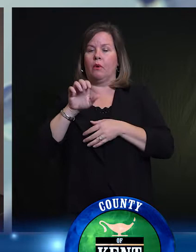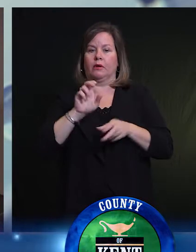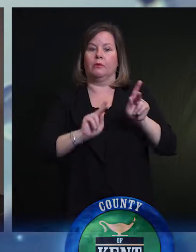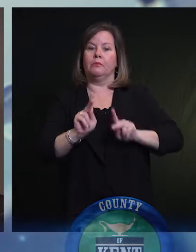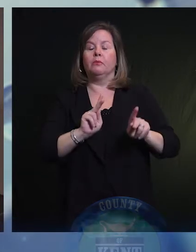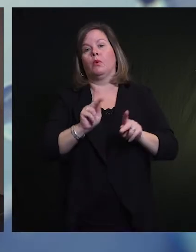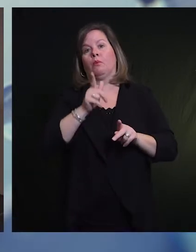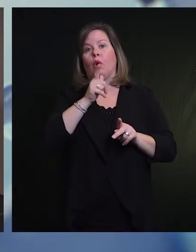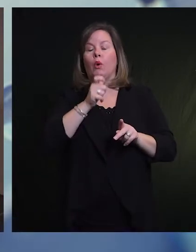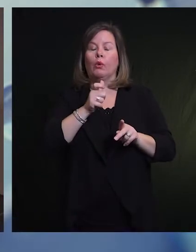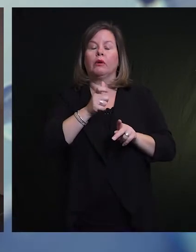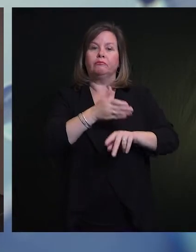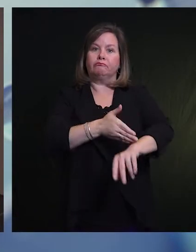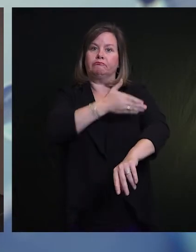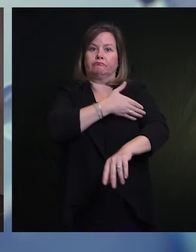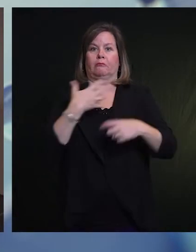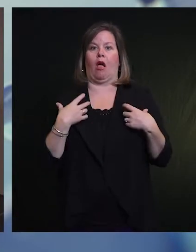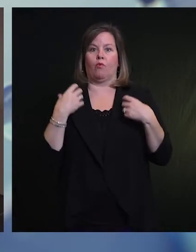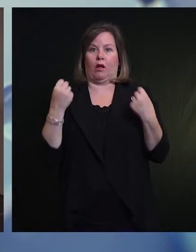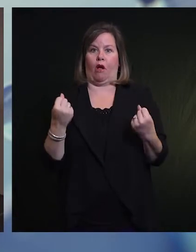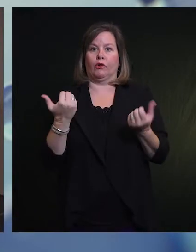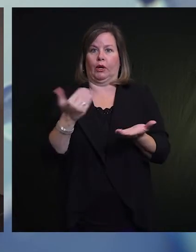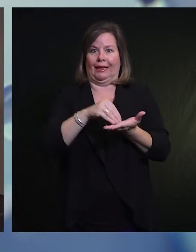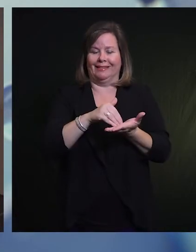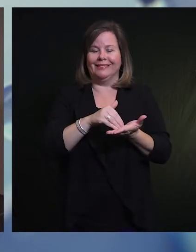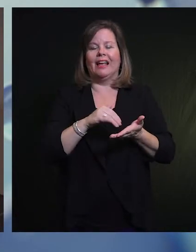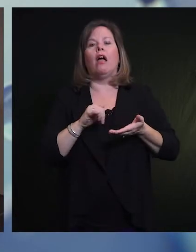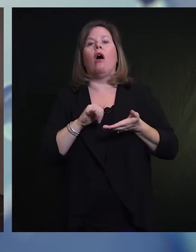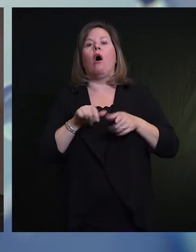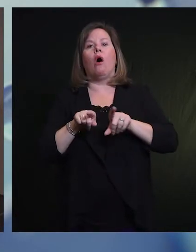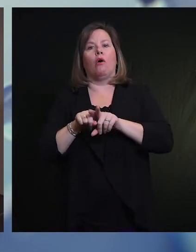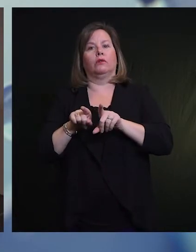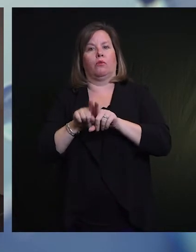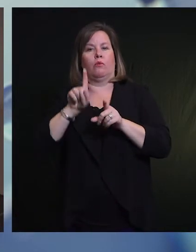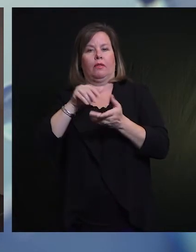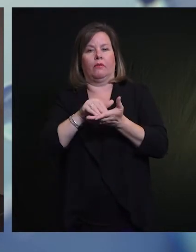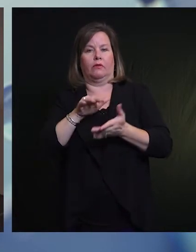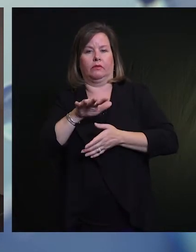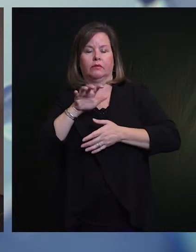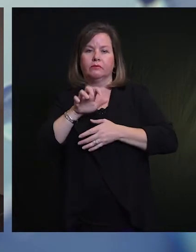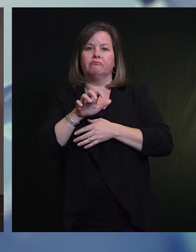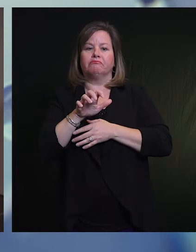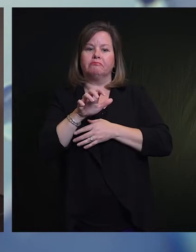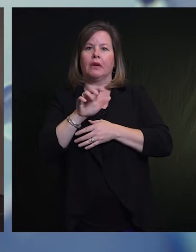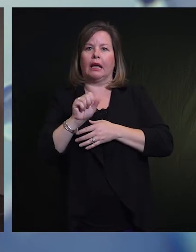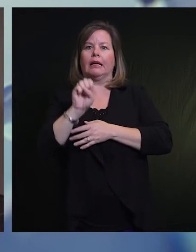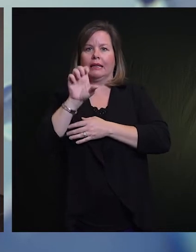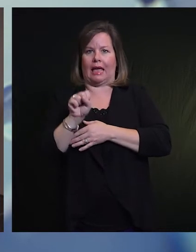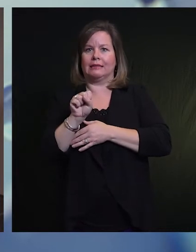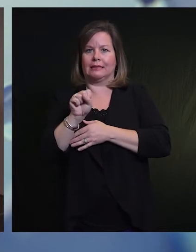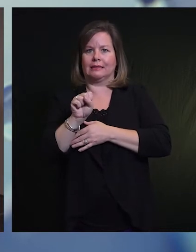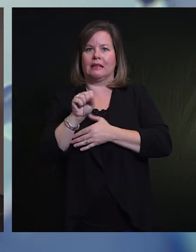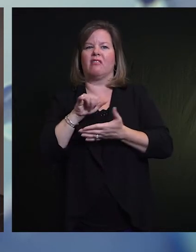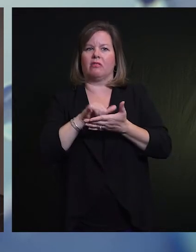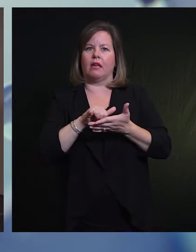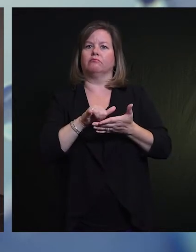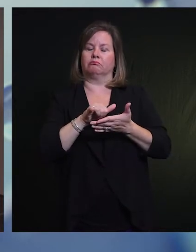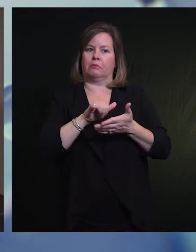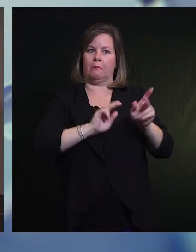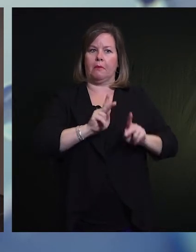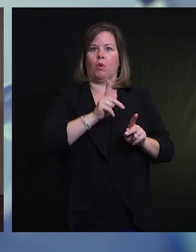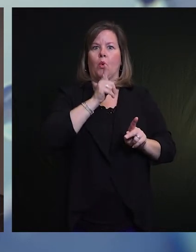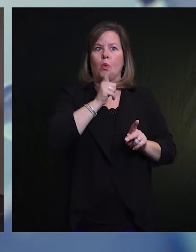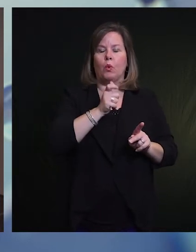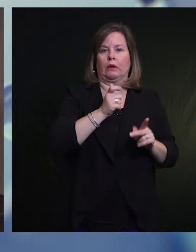1,500 active cases. So you can see that our number of recoveries is now pretty significantly outpacing our active